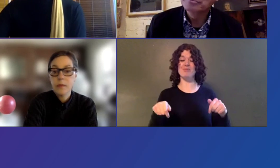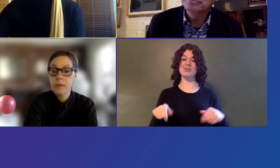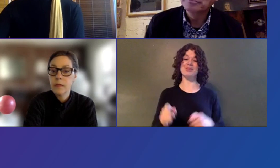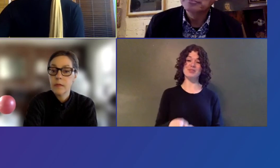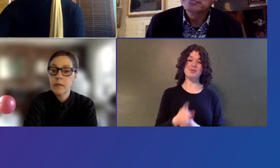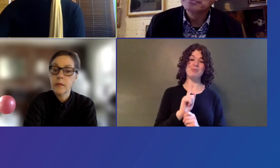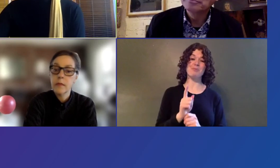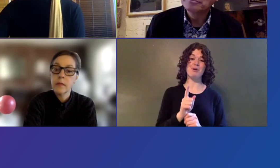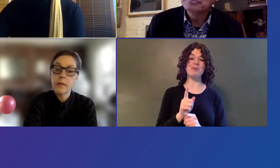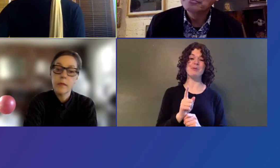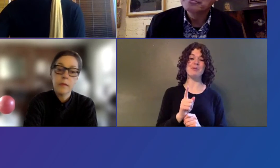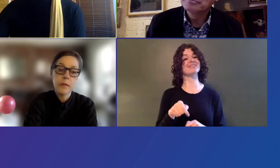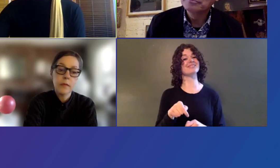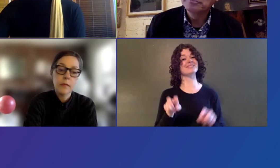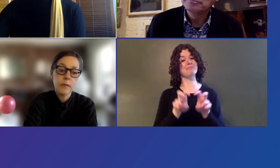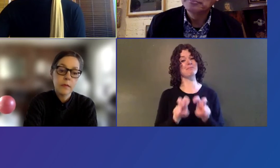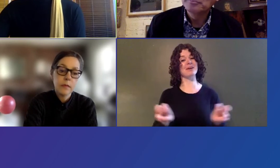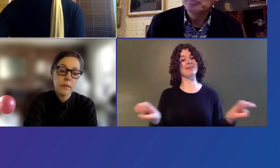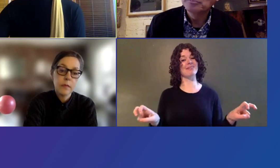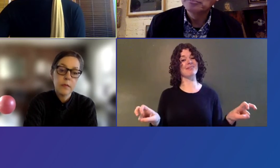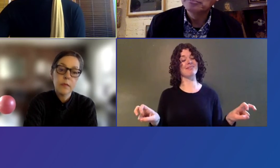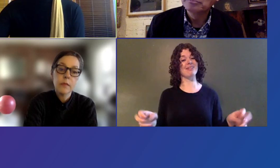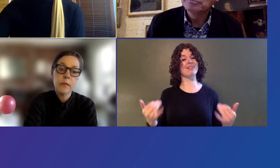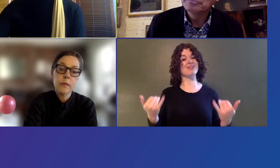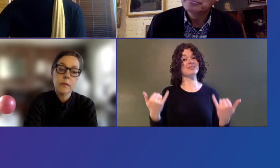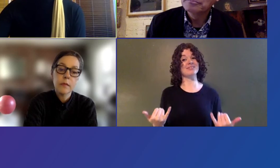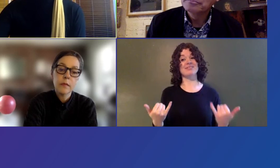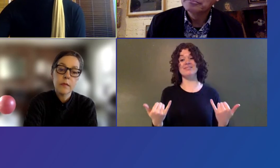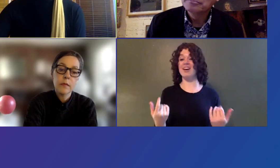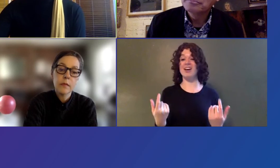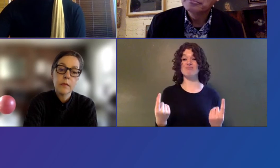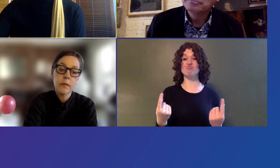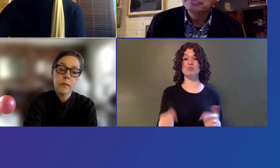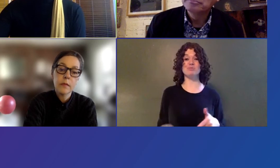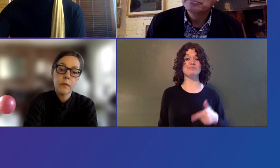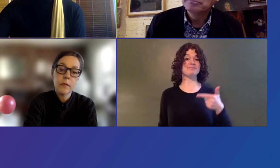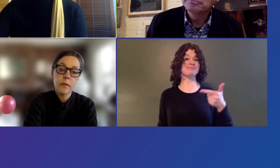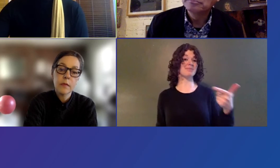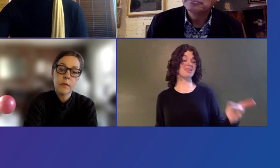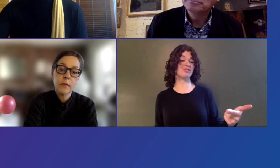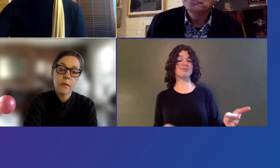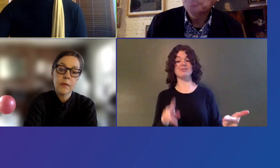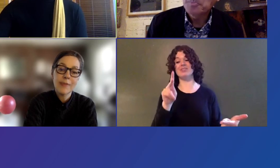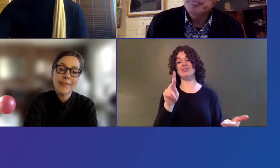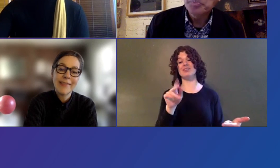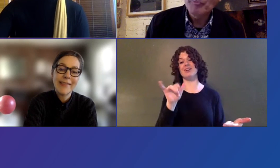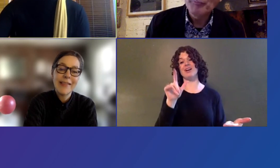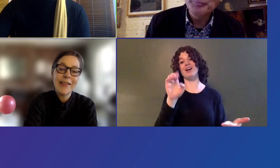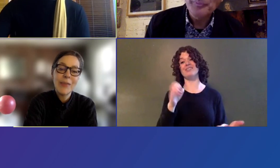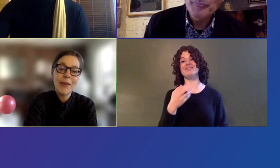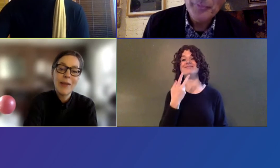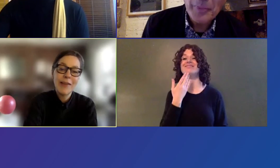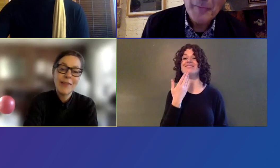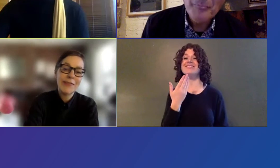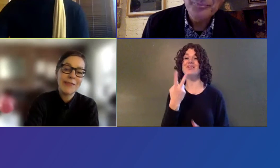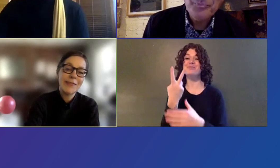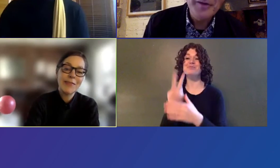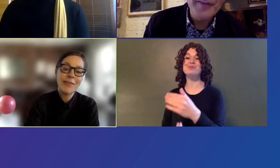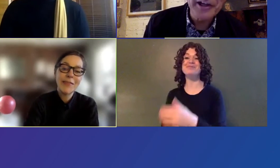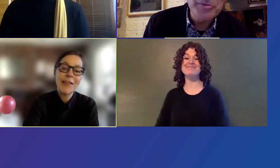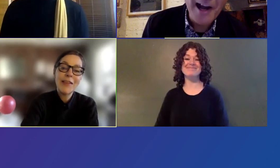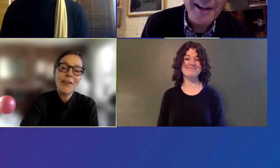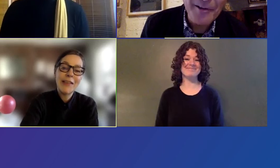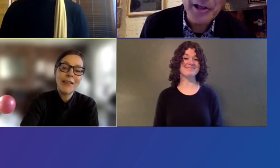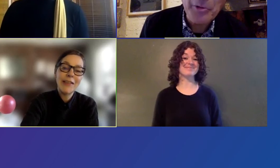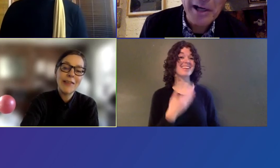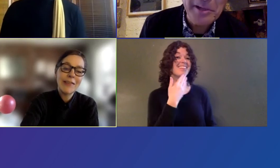in the symposium, and I will go ahead and pass it back to Kyle. Thank you both again. Thank you, Maya.